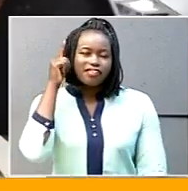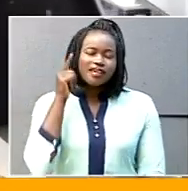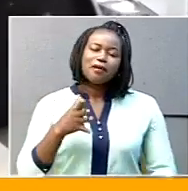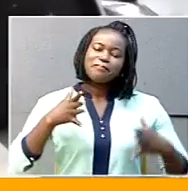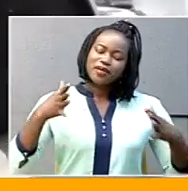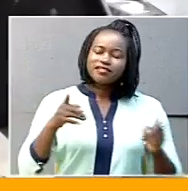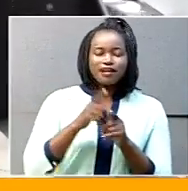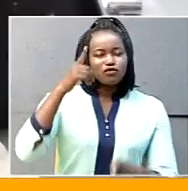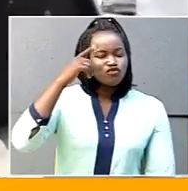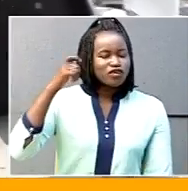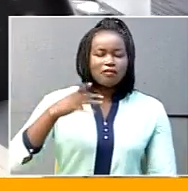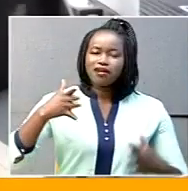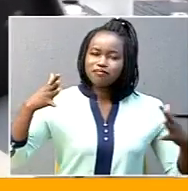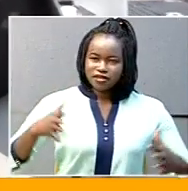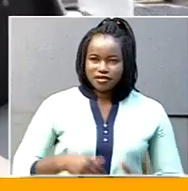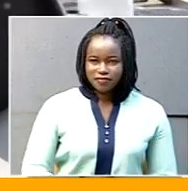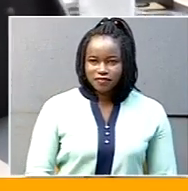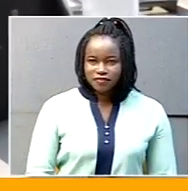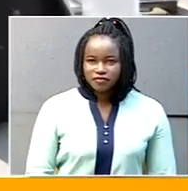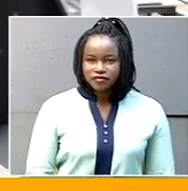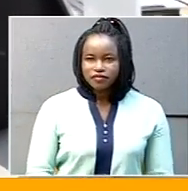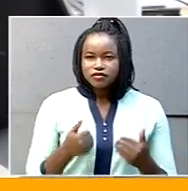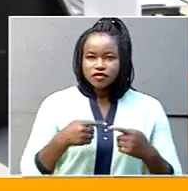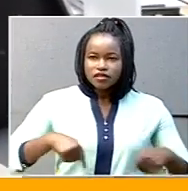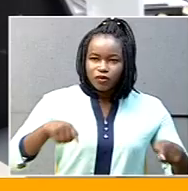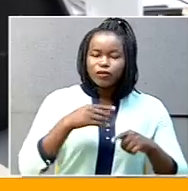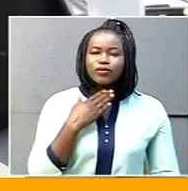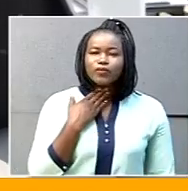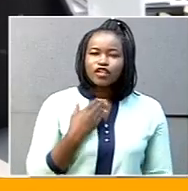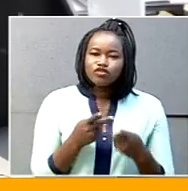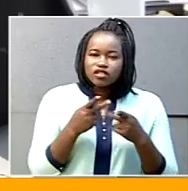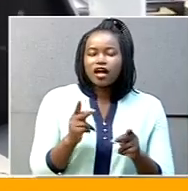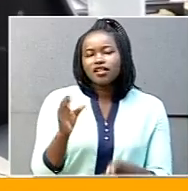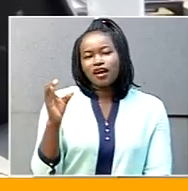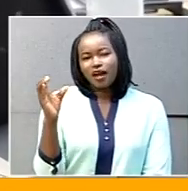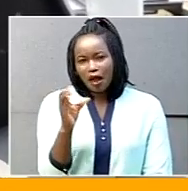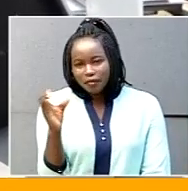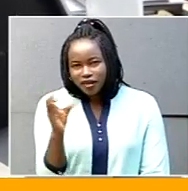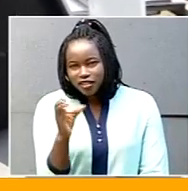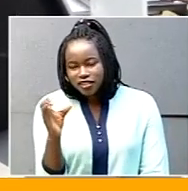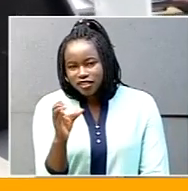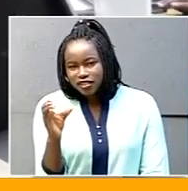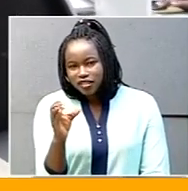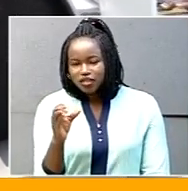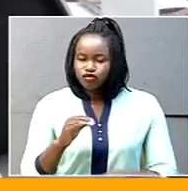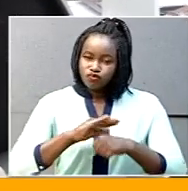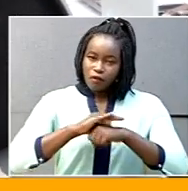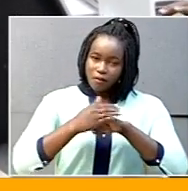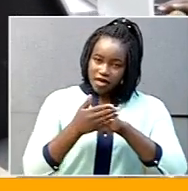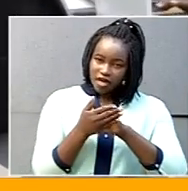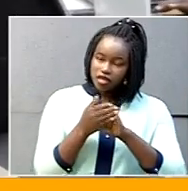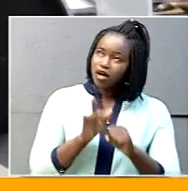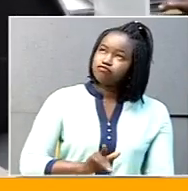big. Dream is starting up like a company like which make aircrafts,